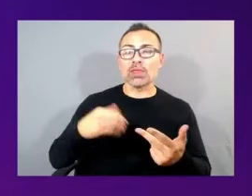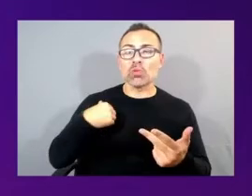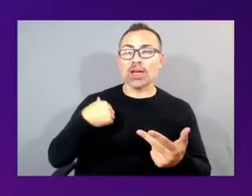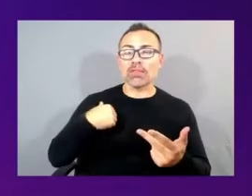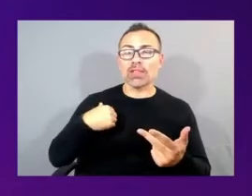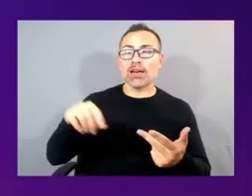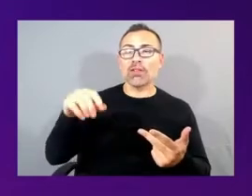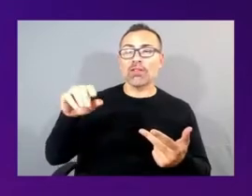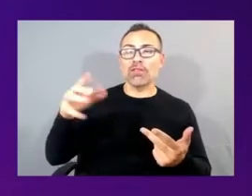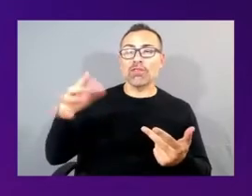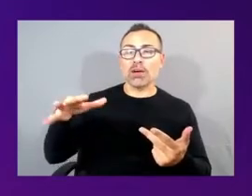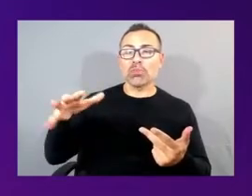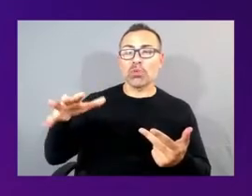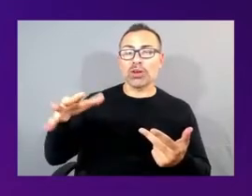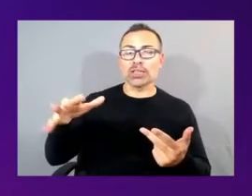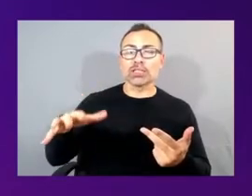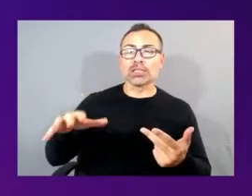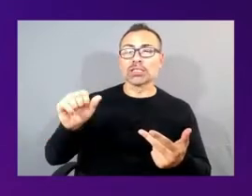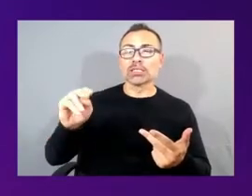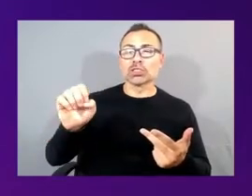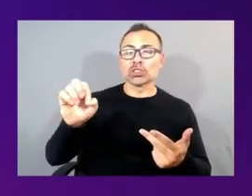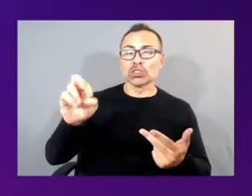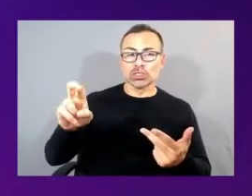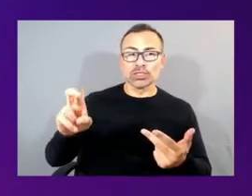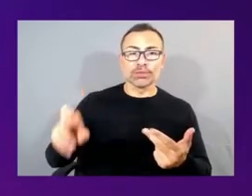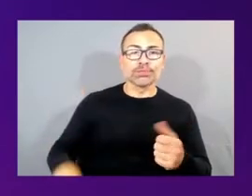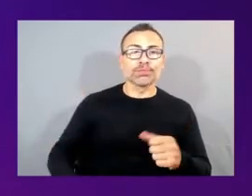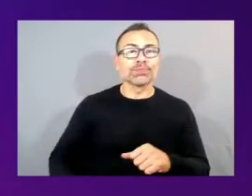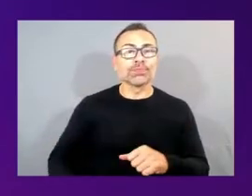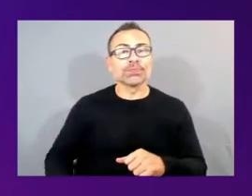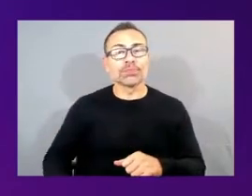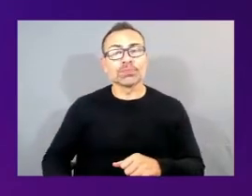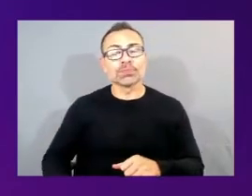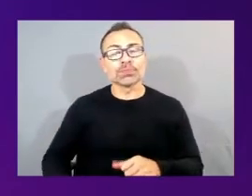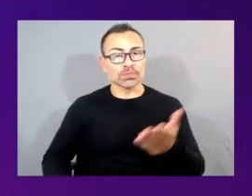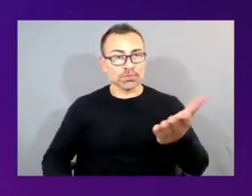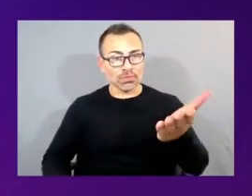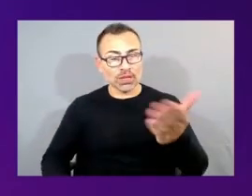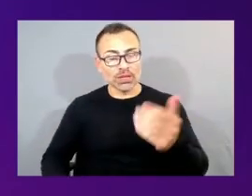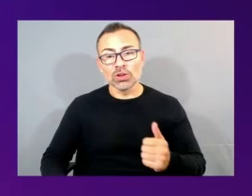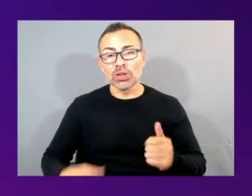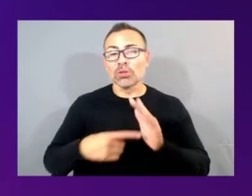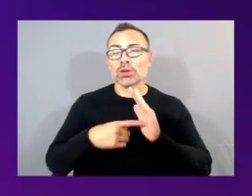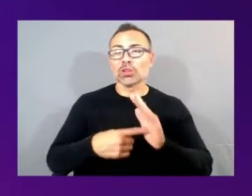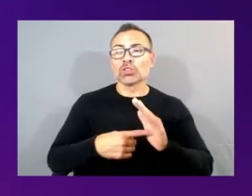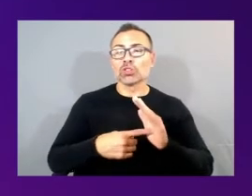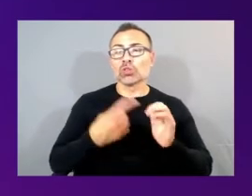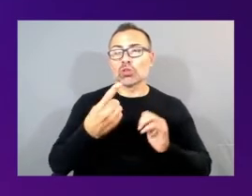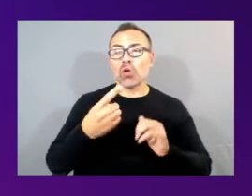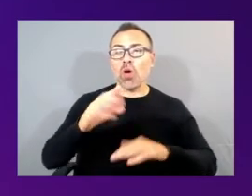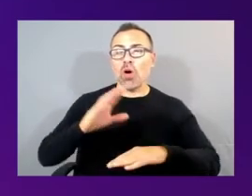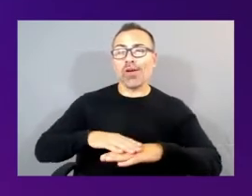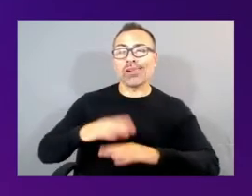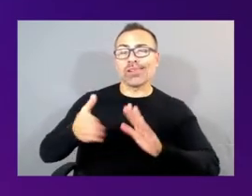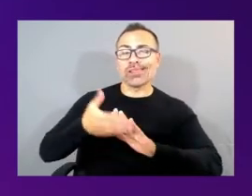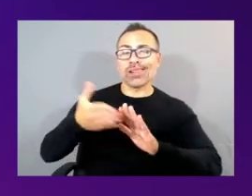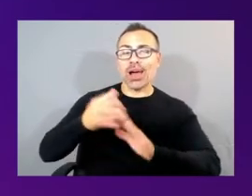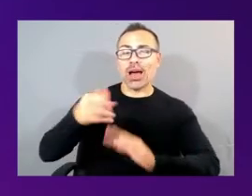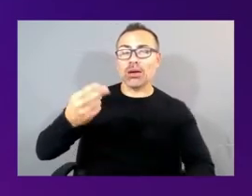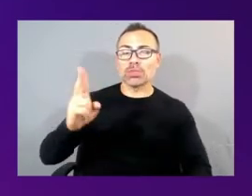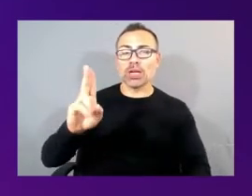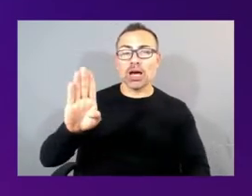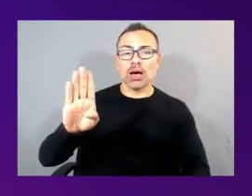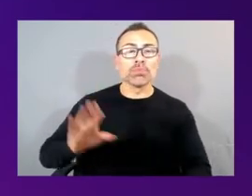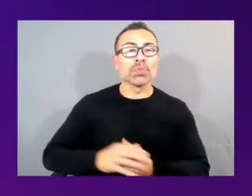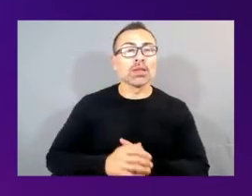IFM. Let's start our demo on the Ops Hub. So as you can see, I have one device in here, which